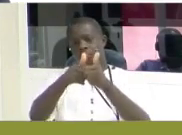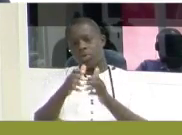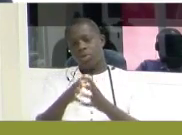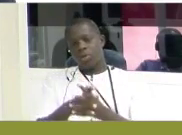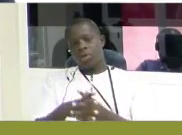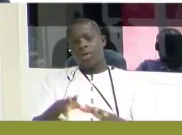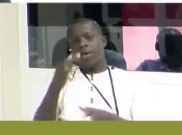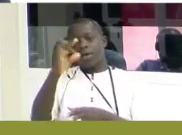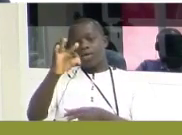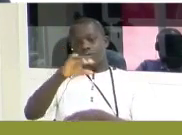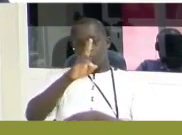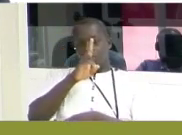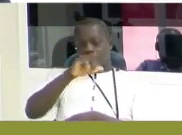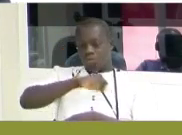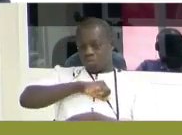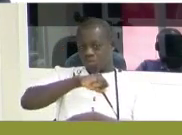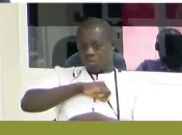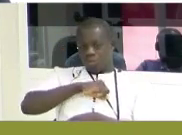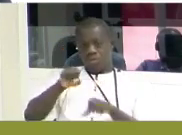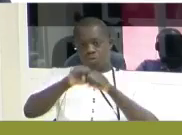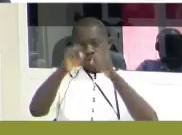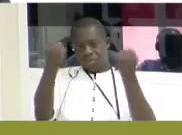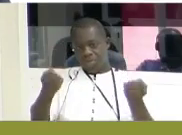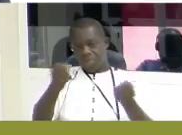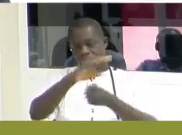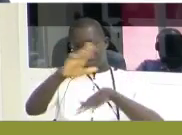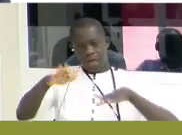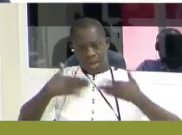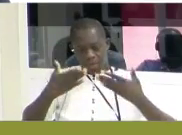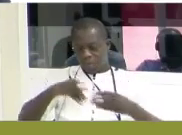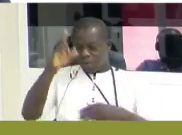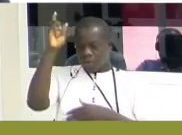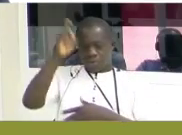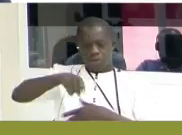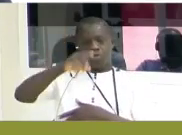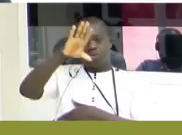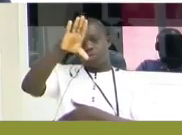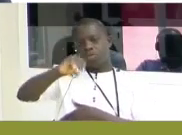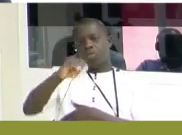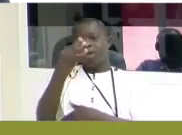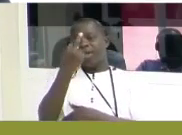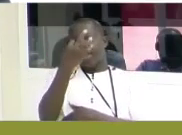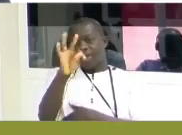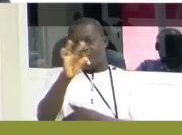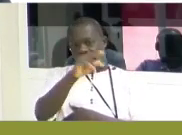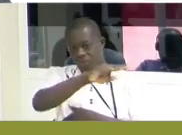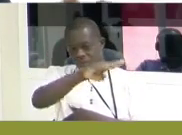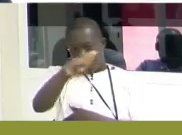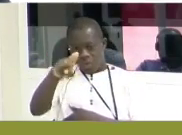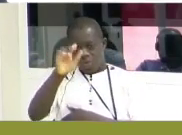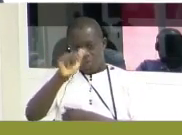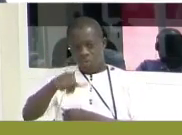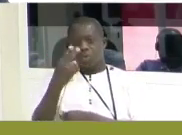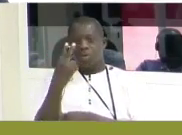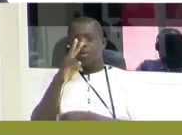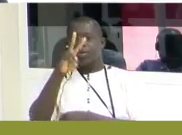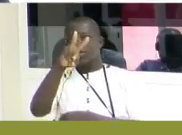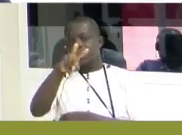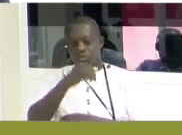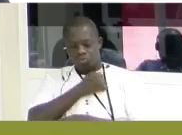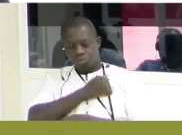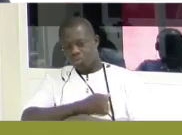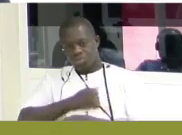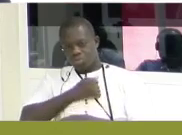Observer is not happy, fine, but we will do it, because they are our colleagues. Otherwise, they will see us as sympathetic to the